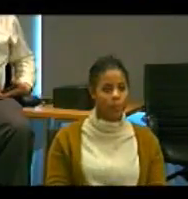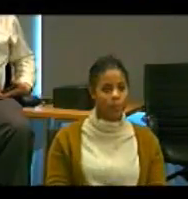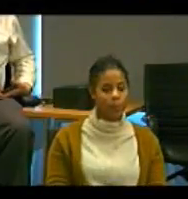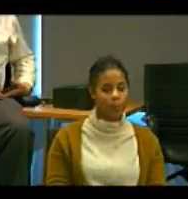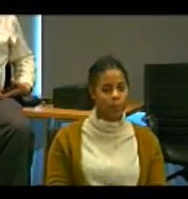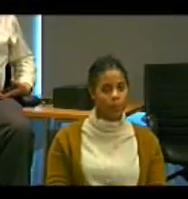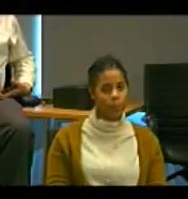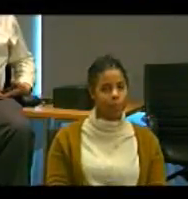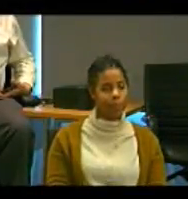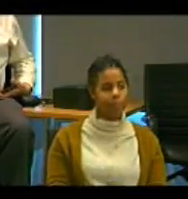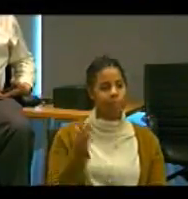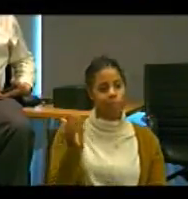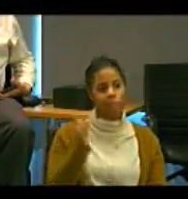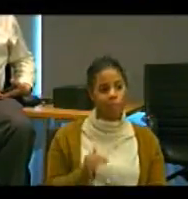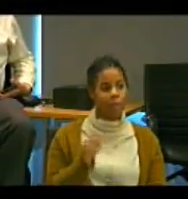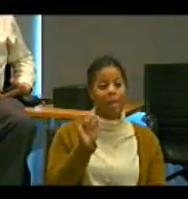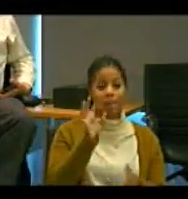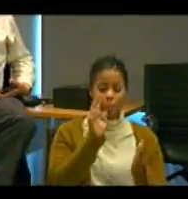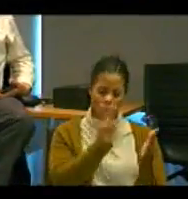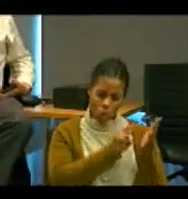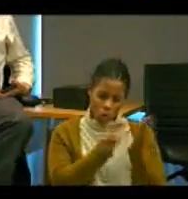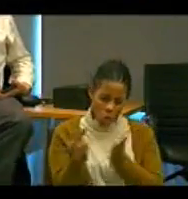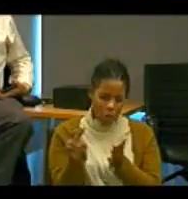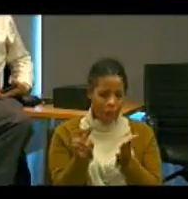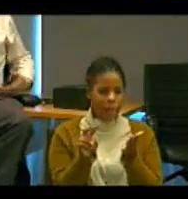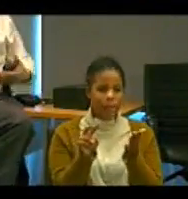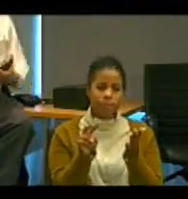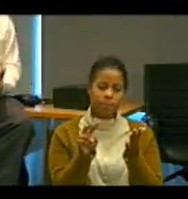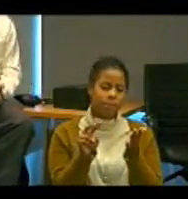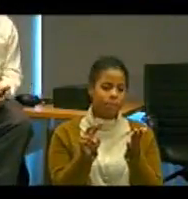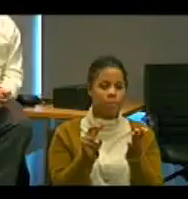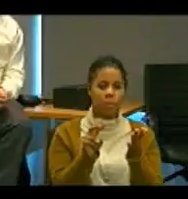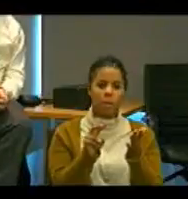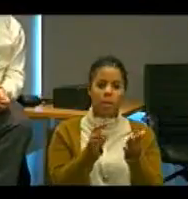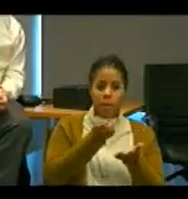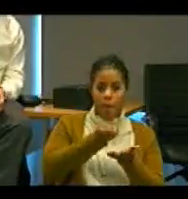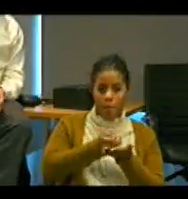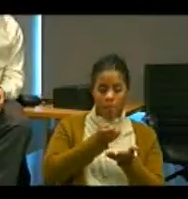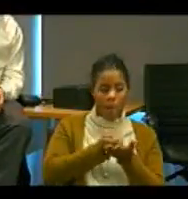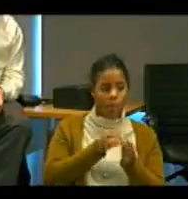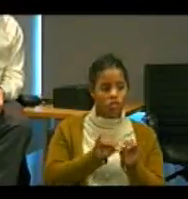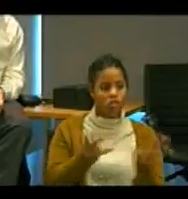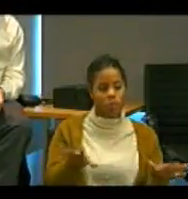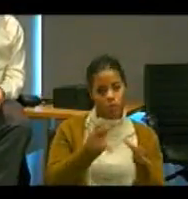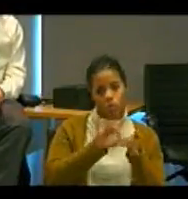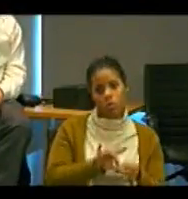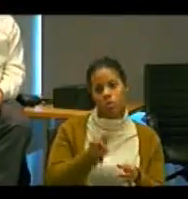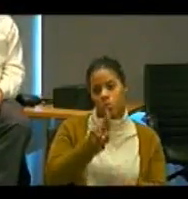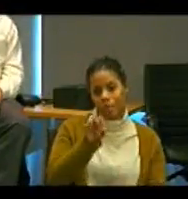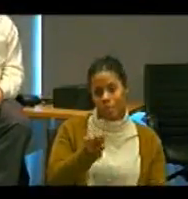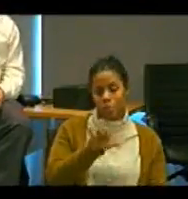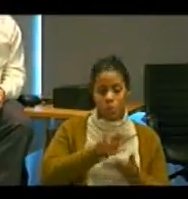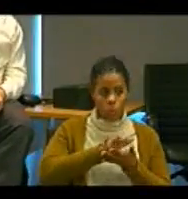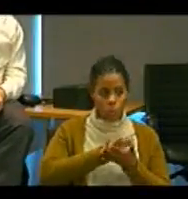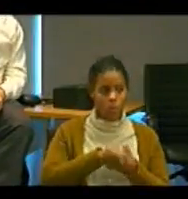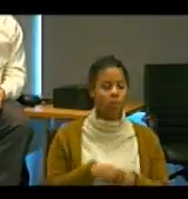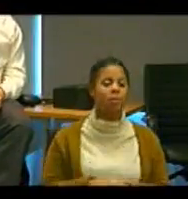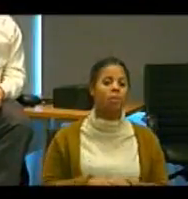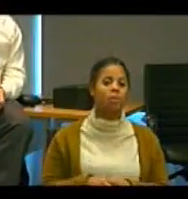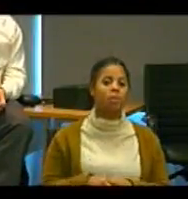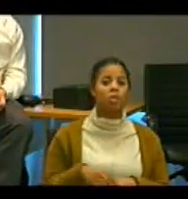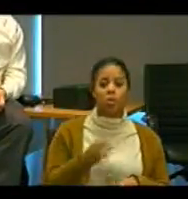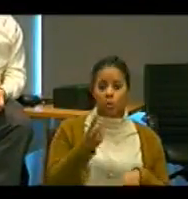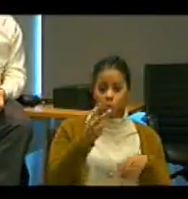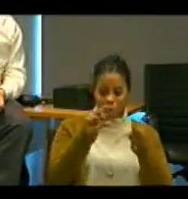please. If you look at this across the the economic distribution of U.S. schools, here what we've done, the two lines